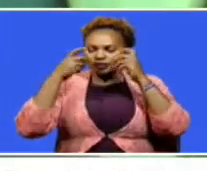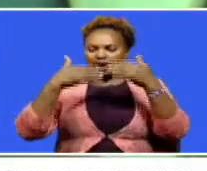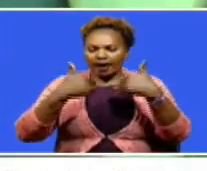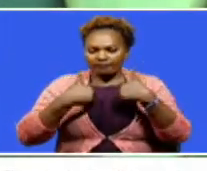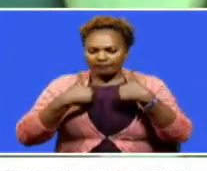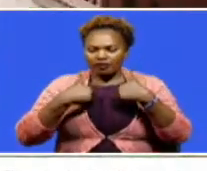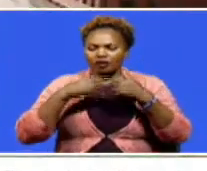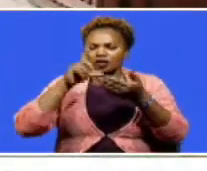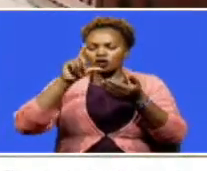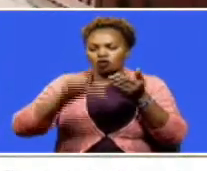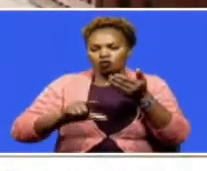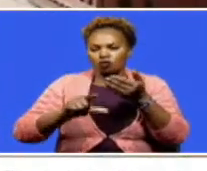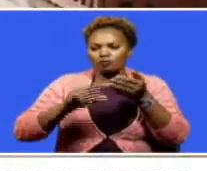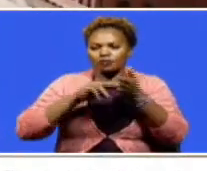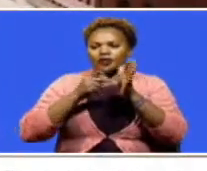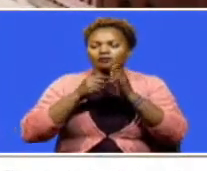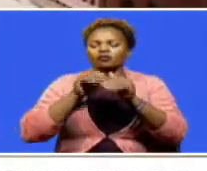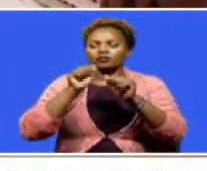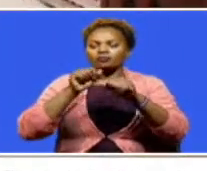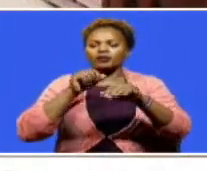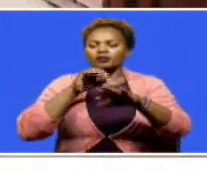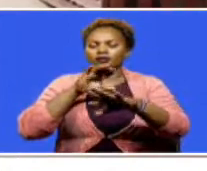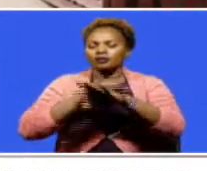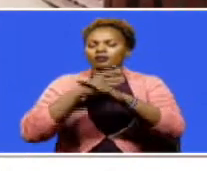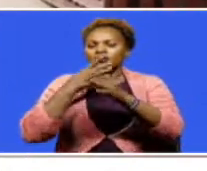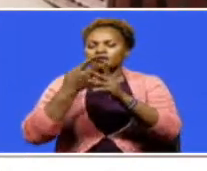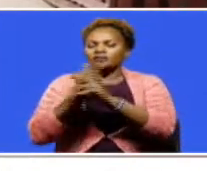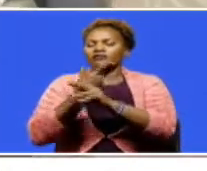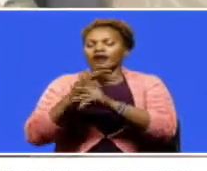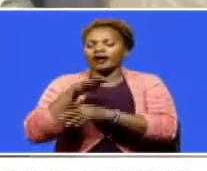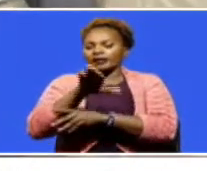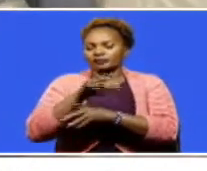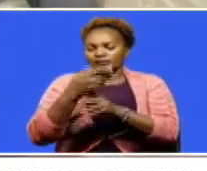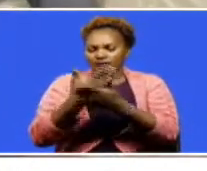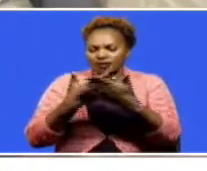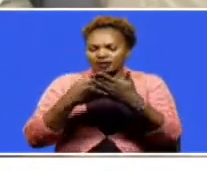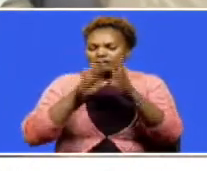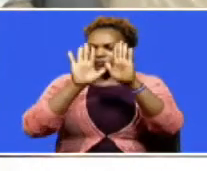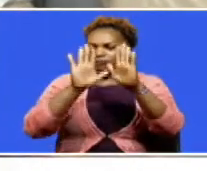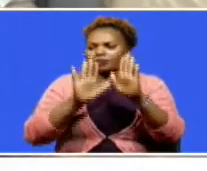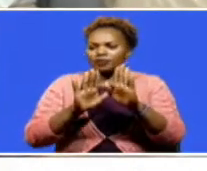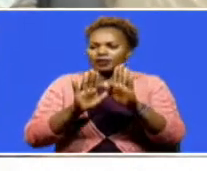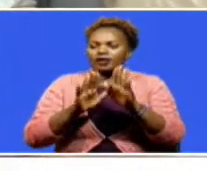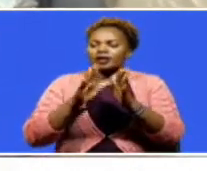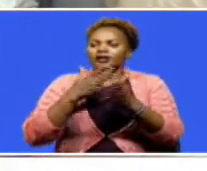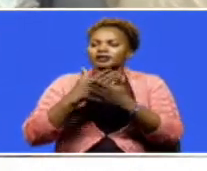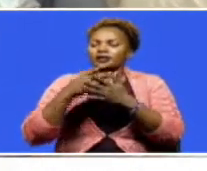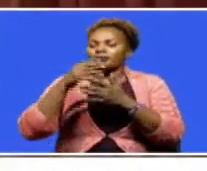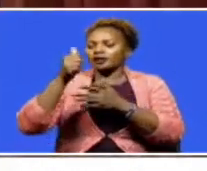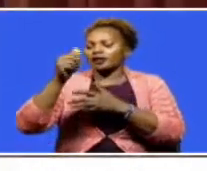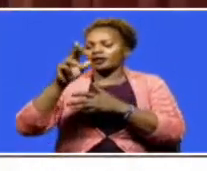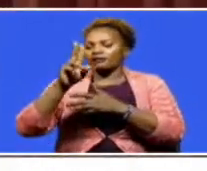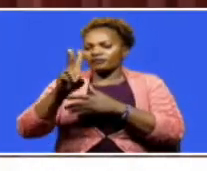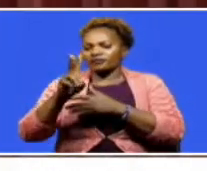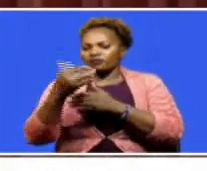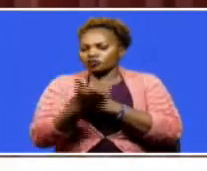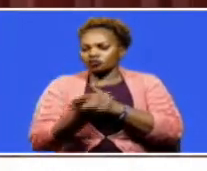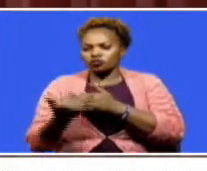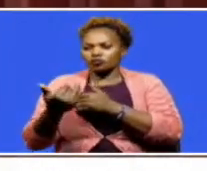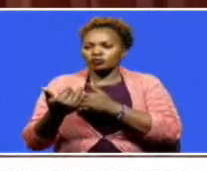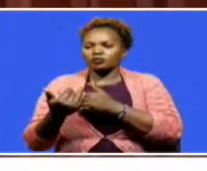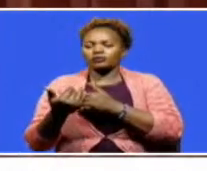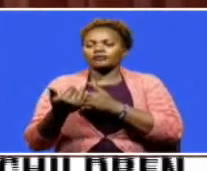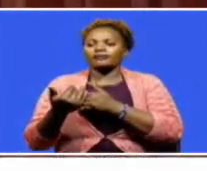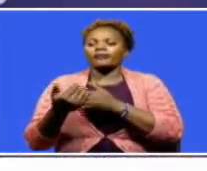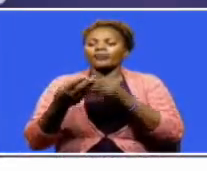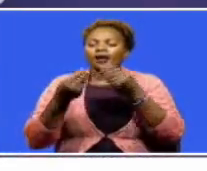HIV is low, and this can be attributed to several factors. But key is that some ARVs for children, such as